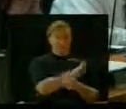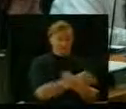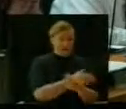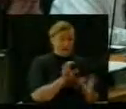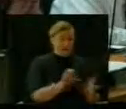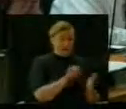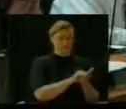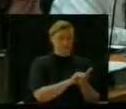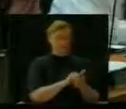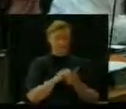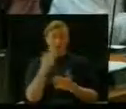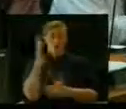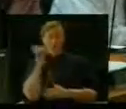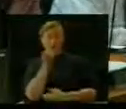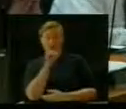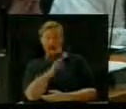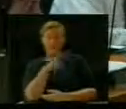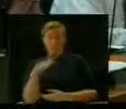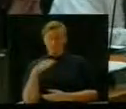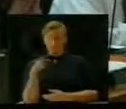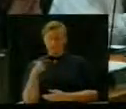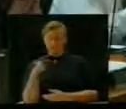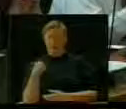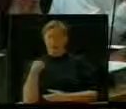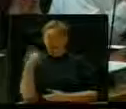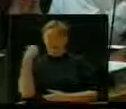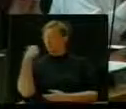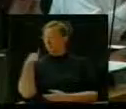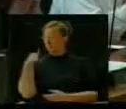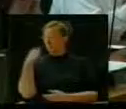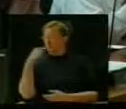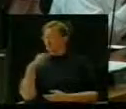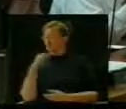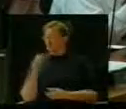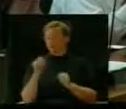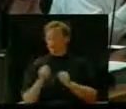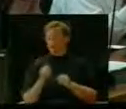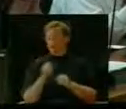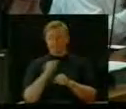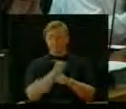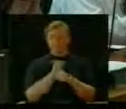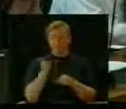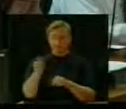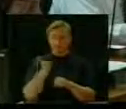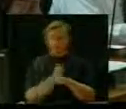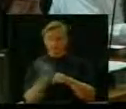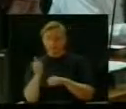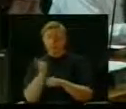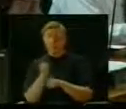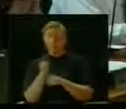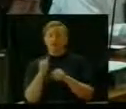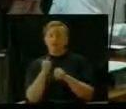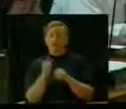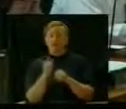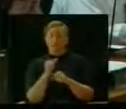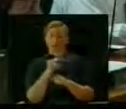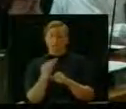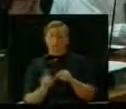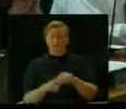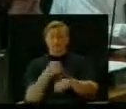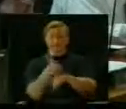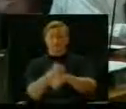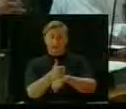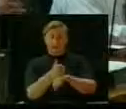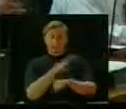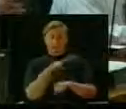This is our job. Then why don't commission have, Mr. Chairman, you can appoint, we can vote, whatever we want to do is put some